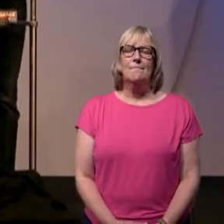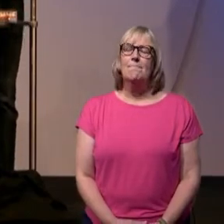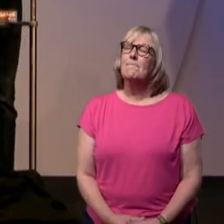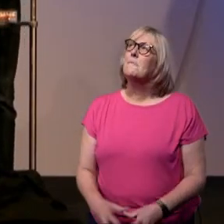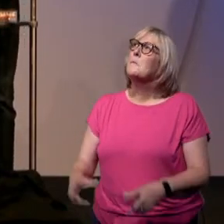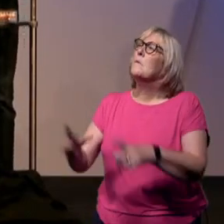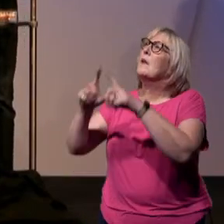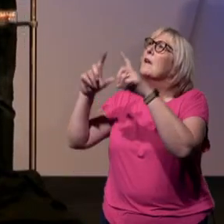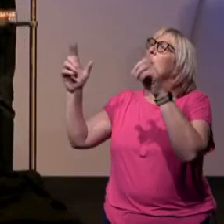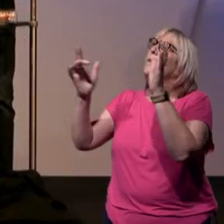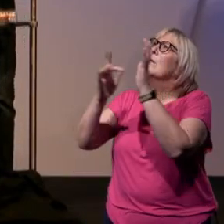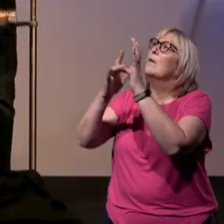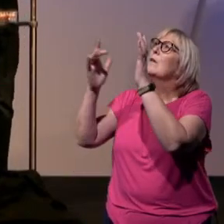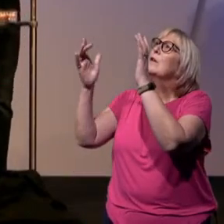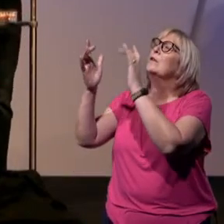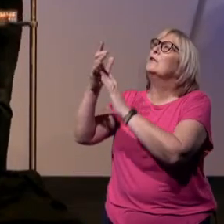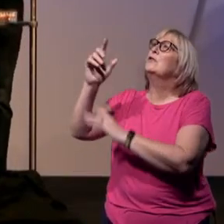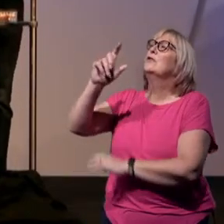Lord Jesus Christ,